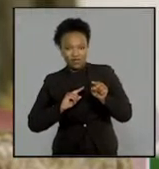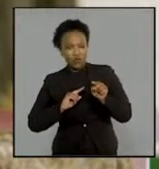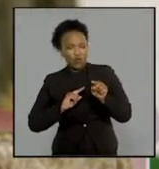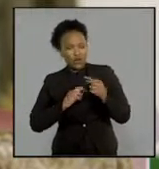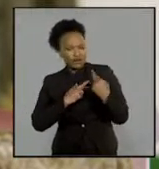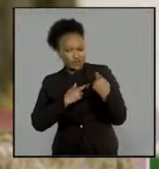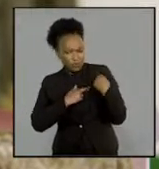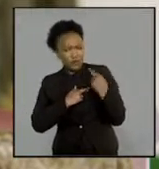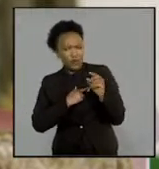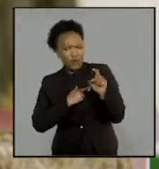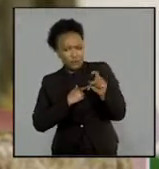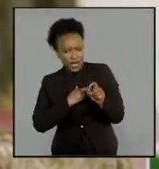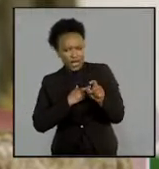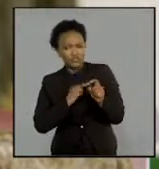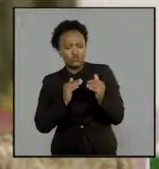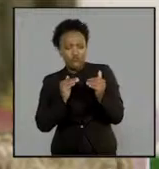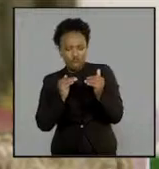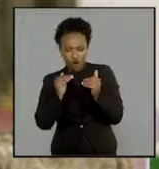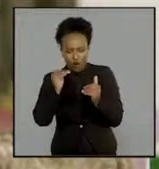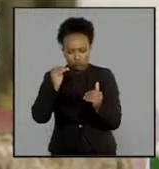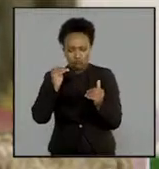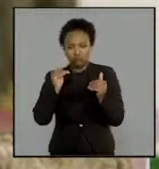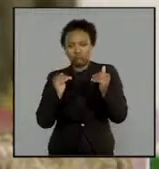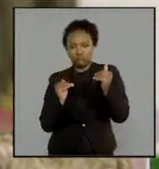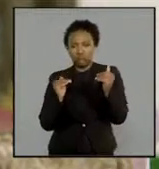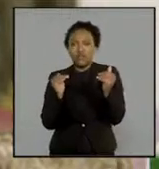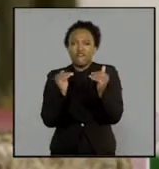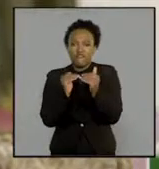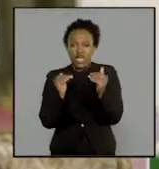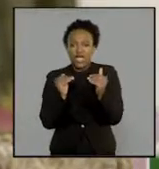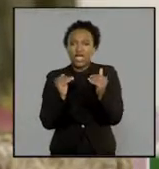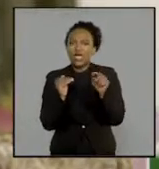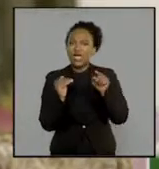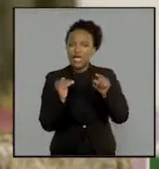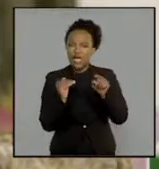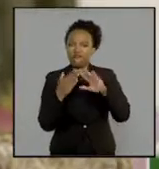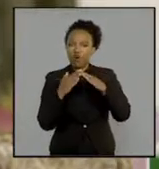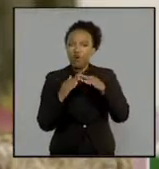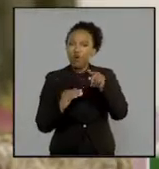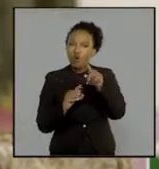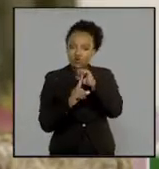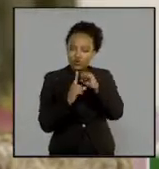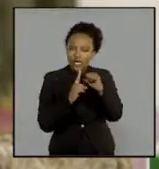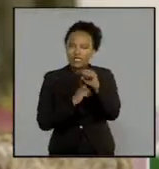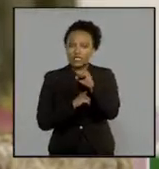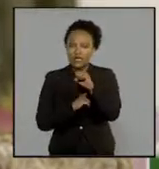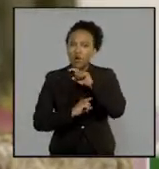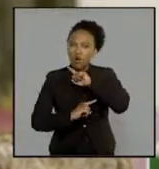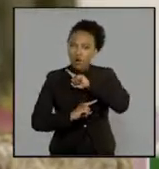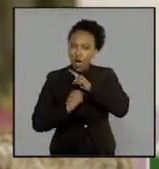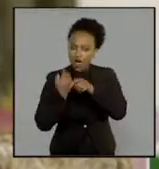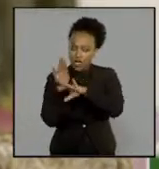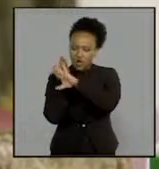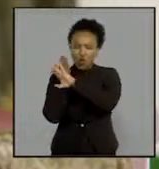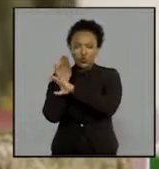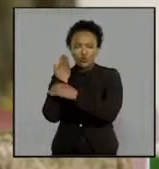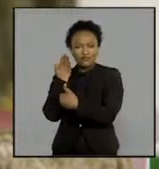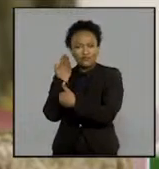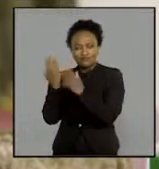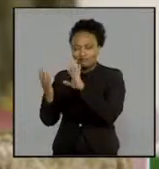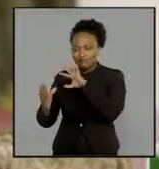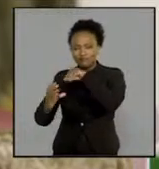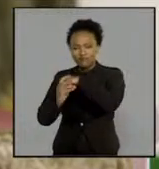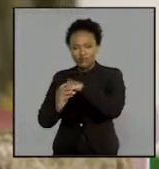would be a moral duty to have a just and equal society